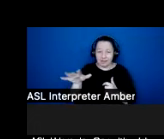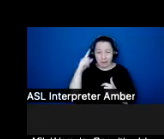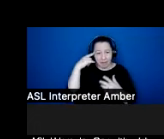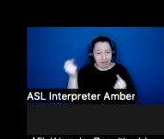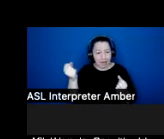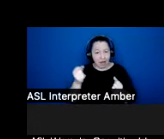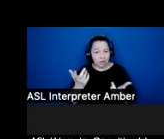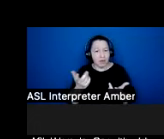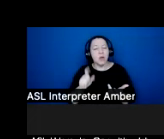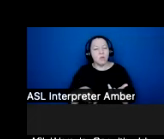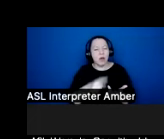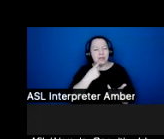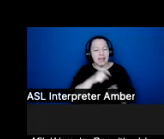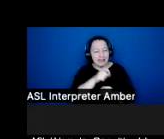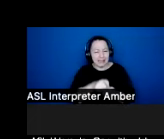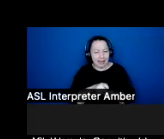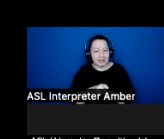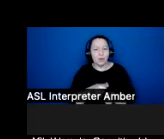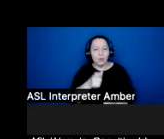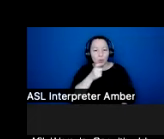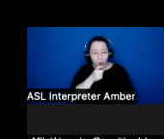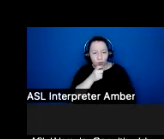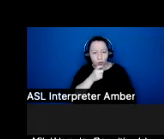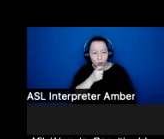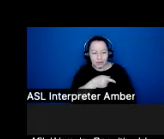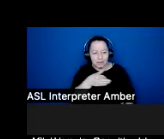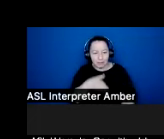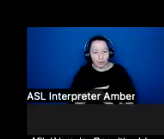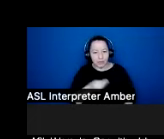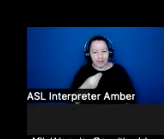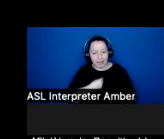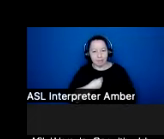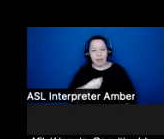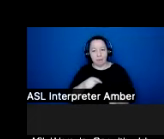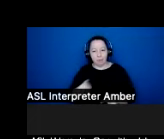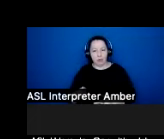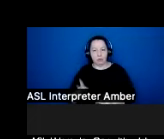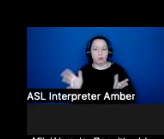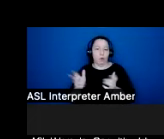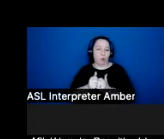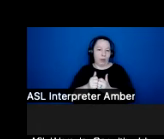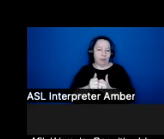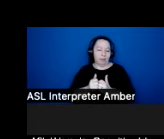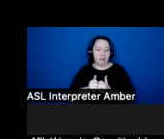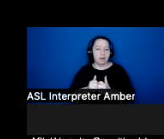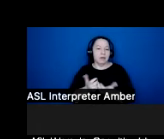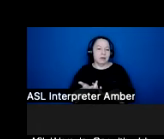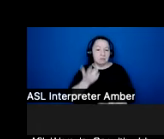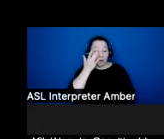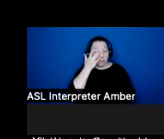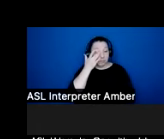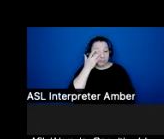be exact on who they're giving you permission to share information with.